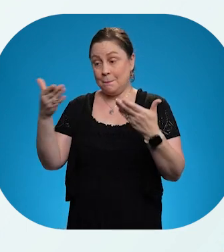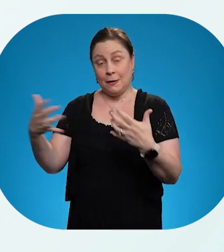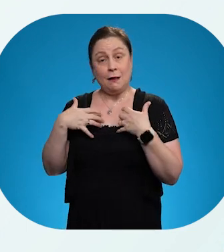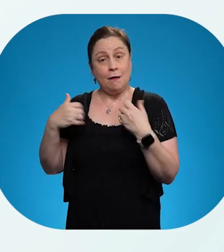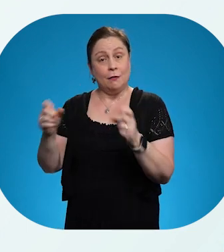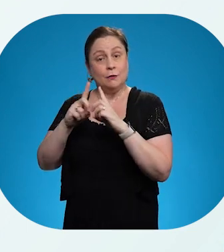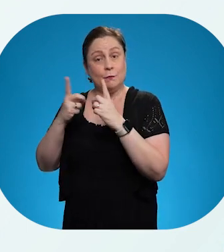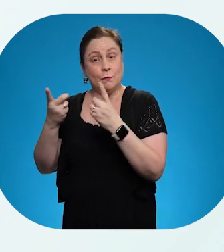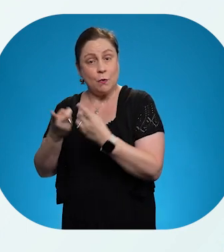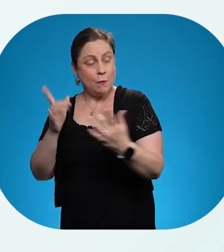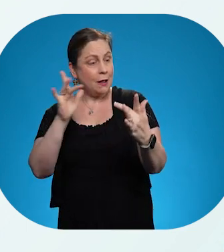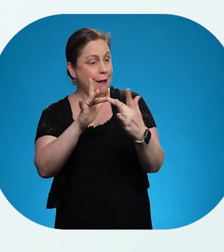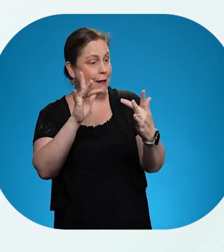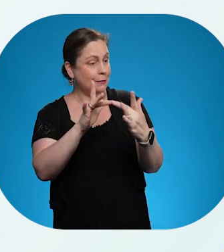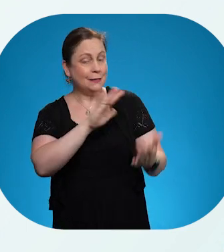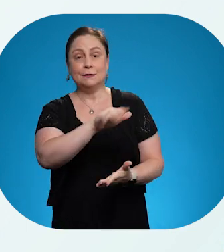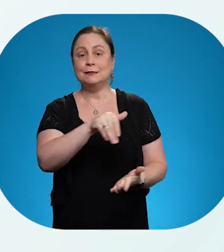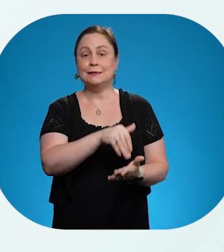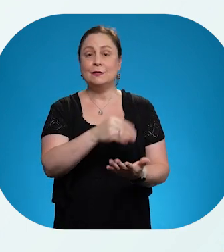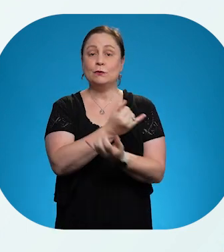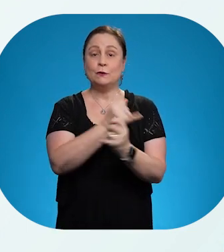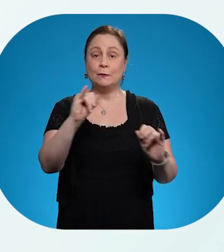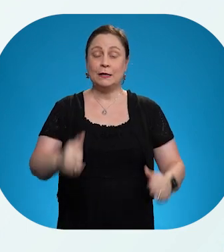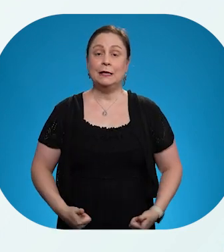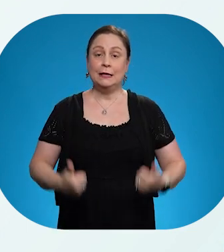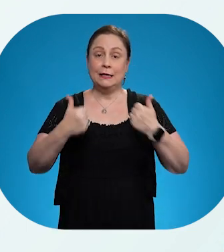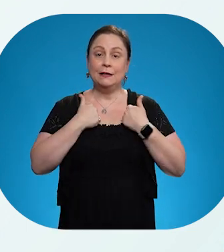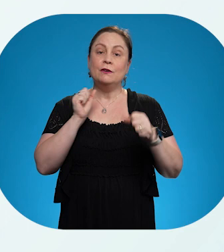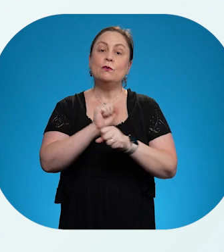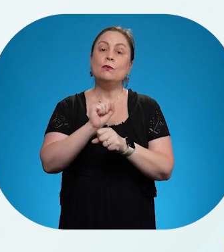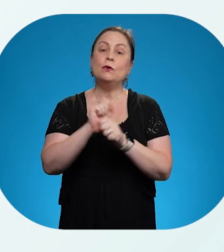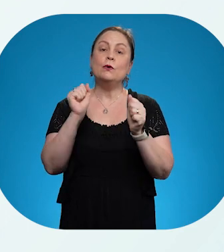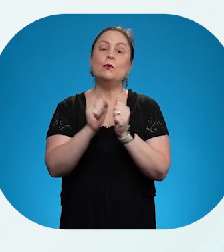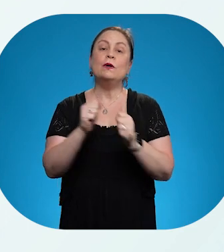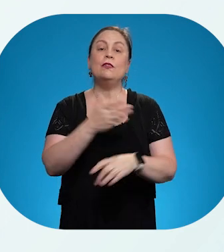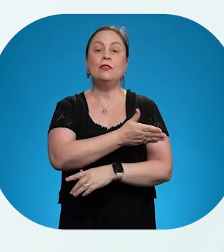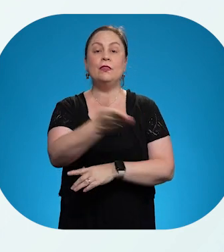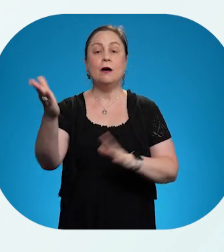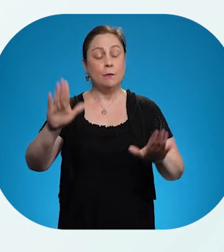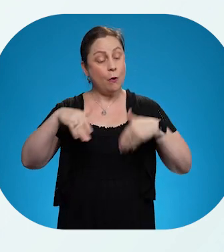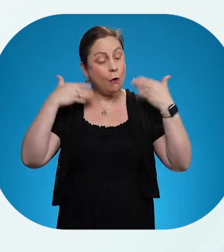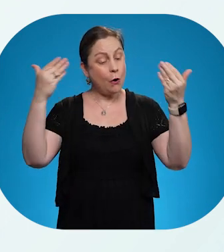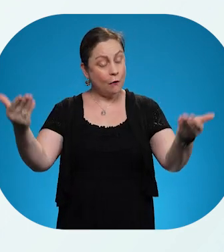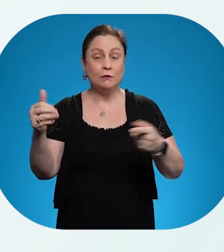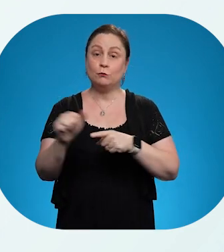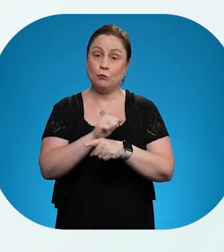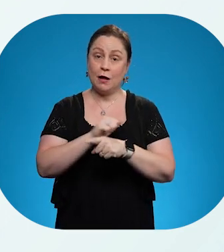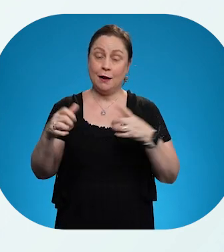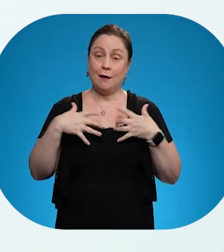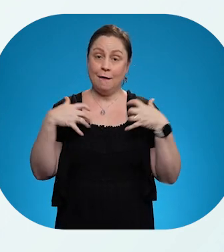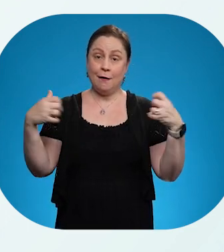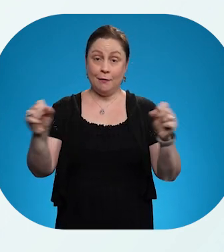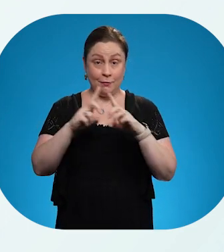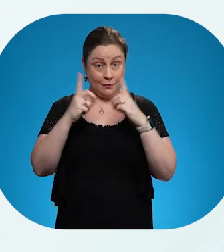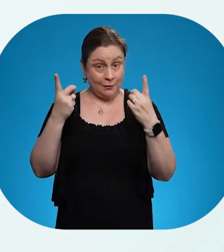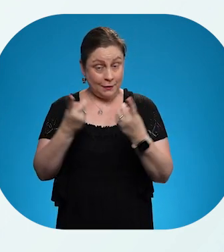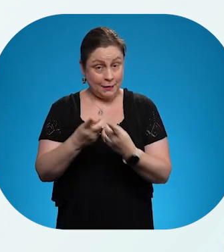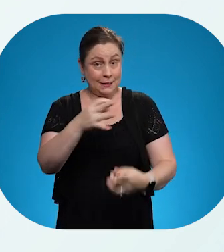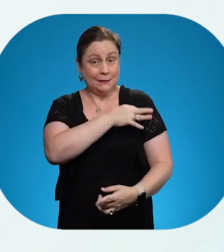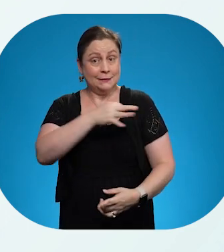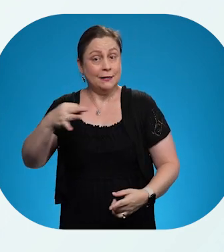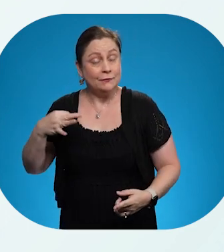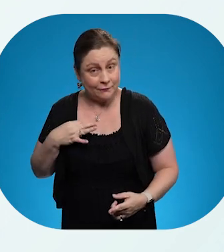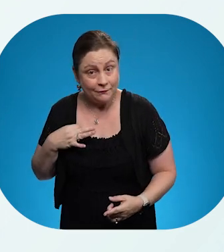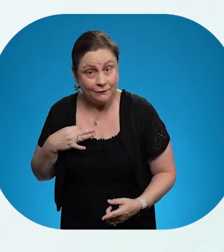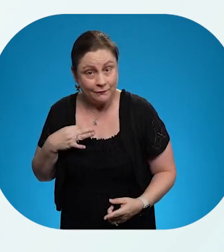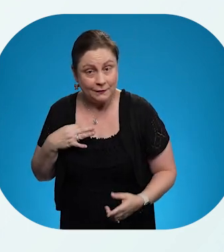are reaching out to Centers for Independent Living to work with them on offering trainings to their health department staff. And